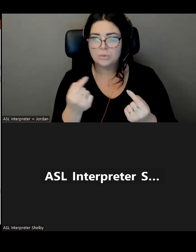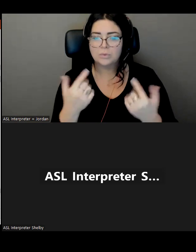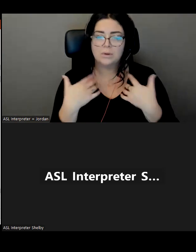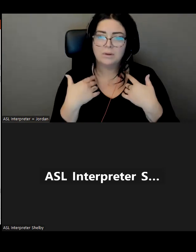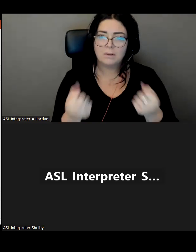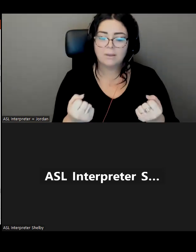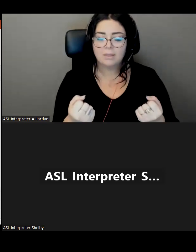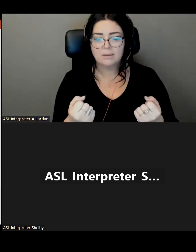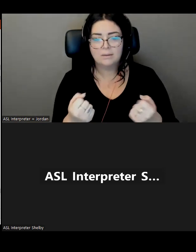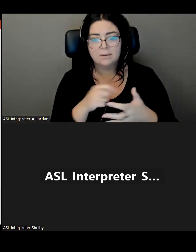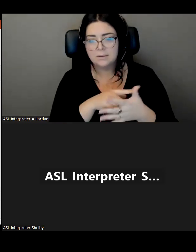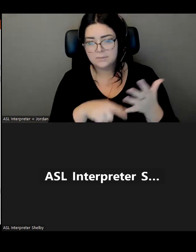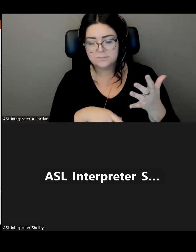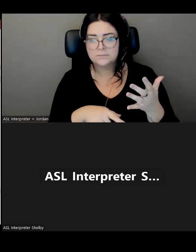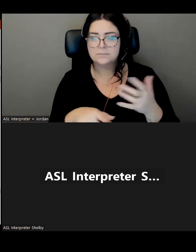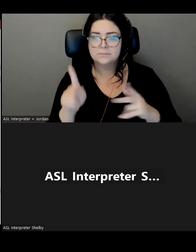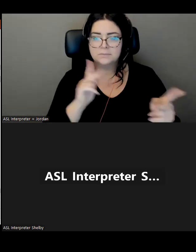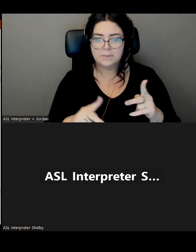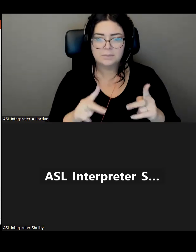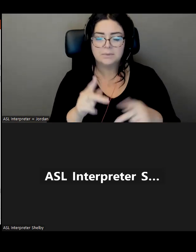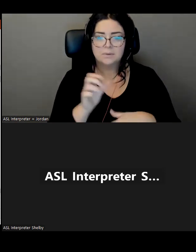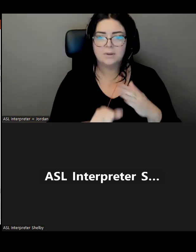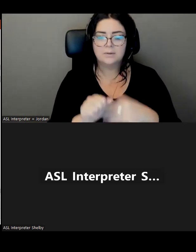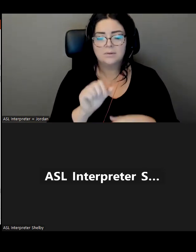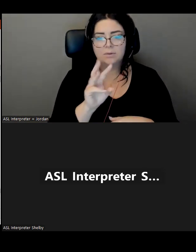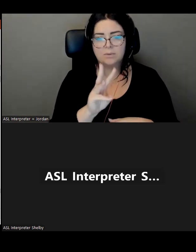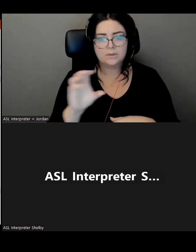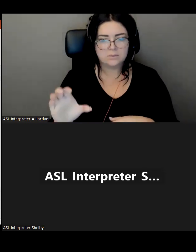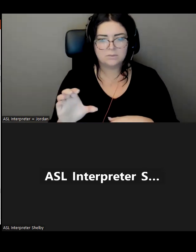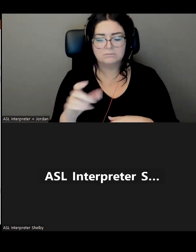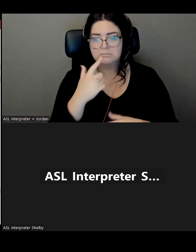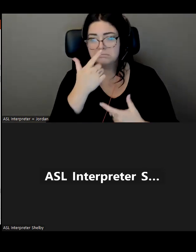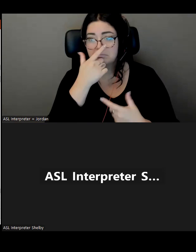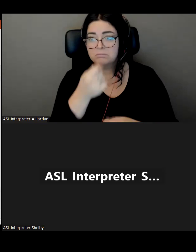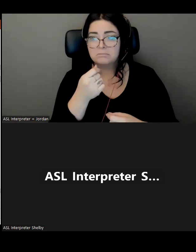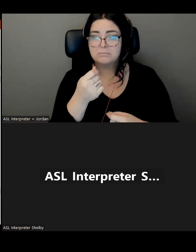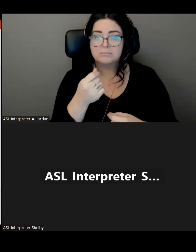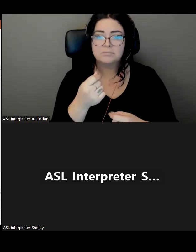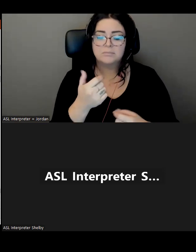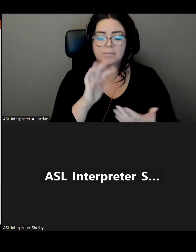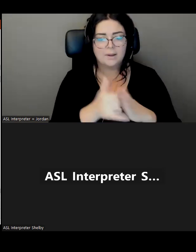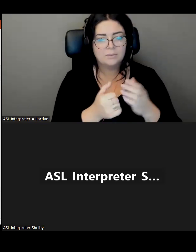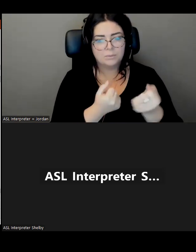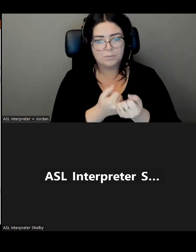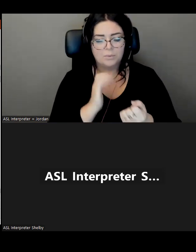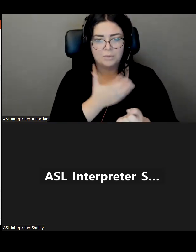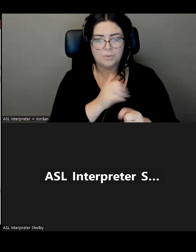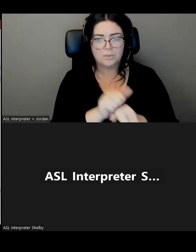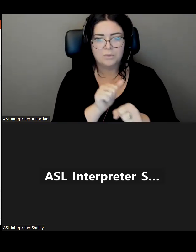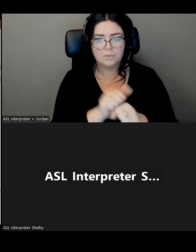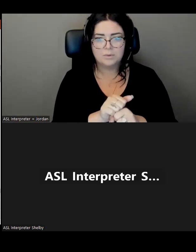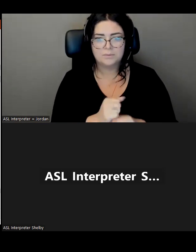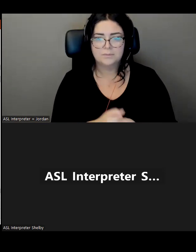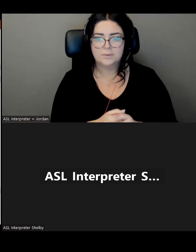that people in the coalitions and the communities might be interested in, and things that can support our work. So,